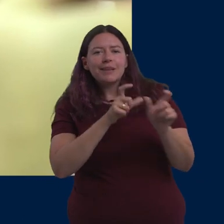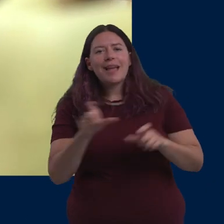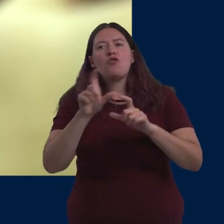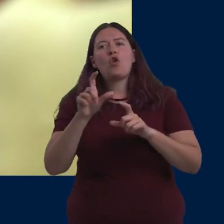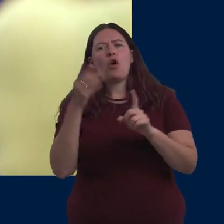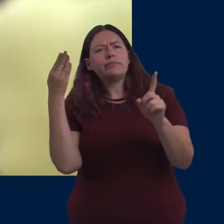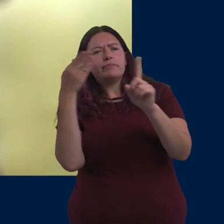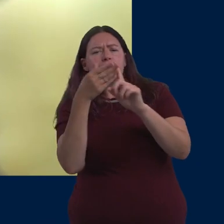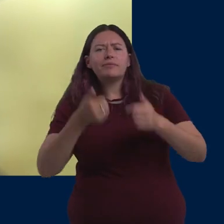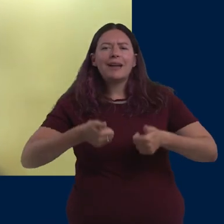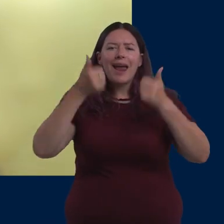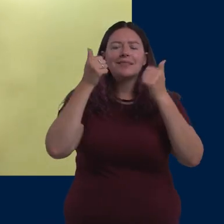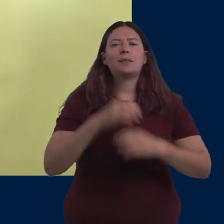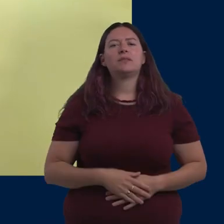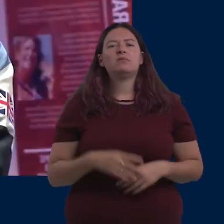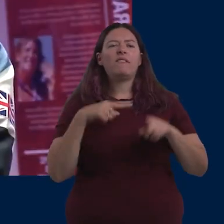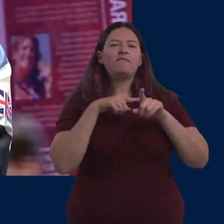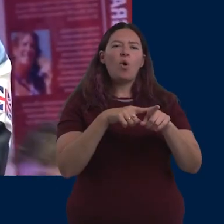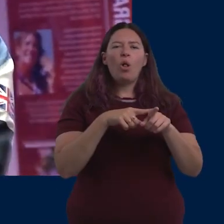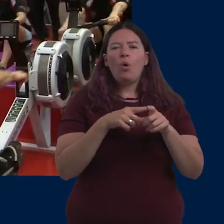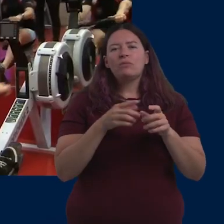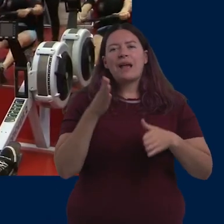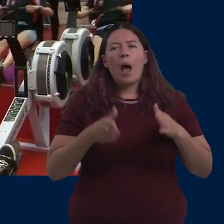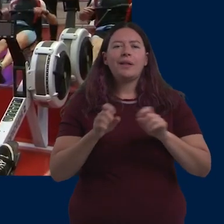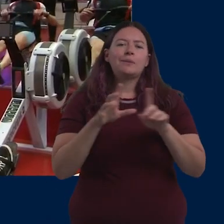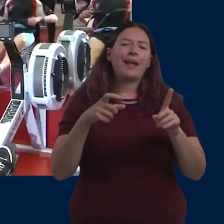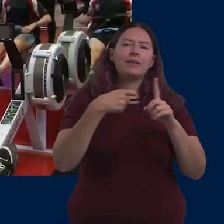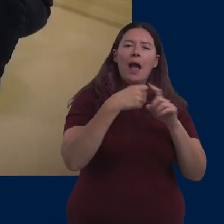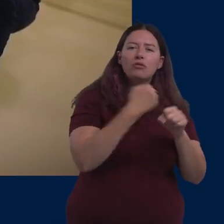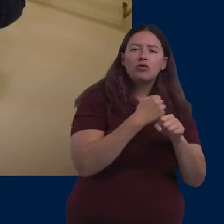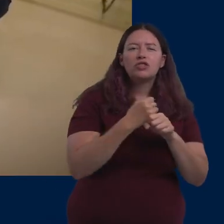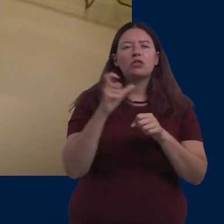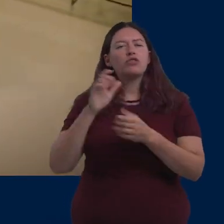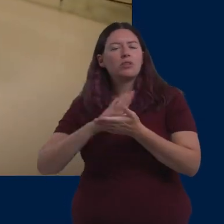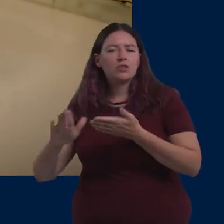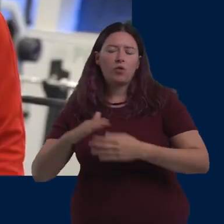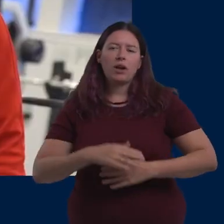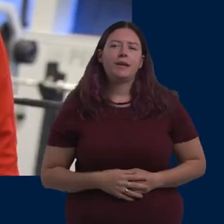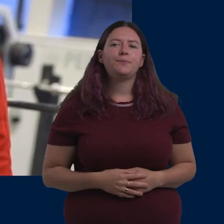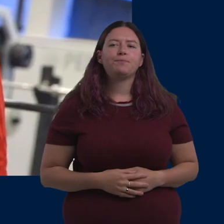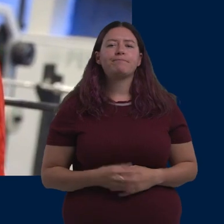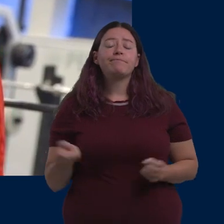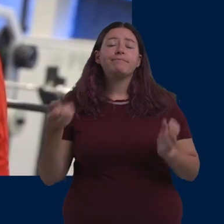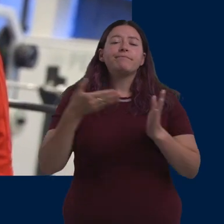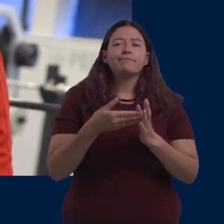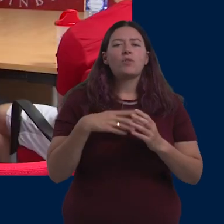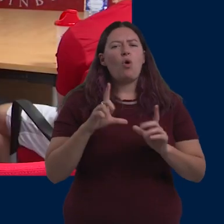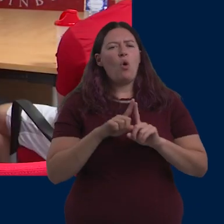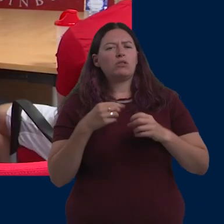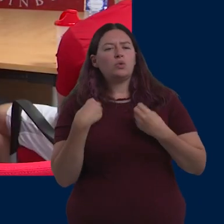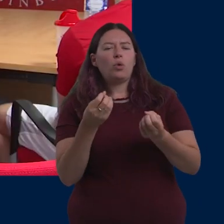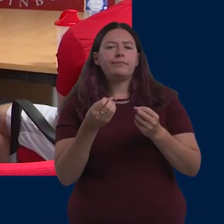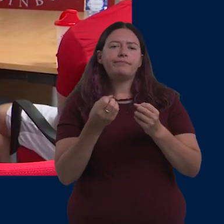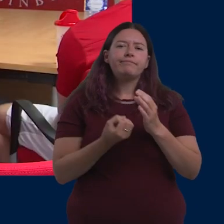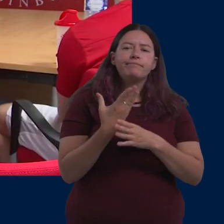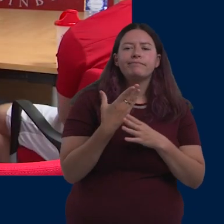for excellence and follow in the footsteps of athletes such as Dame Catherine Granger and Sir Chris Hoy. In addition to our sporting offering, we